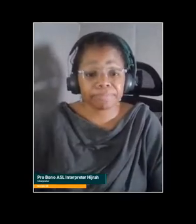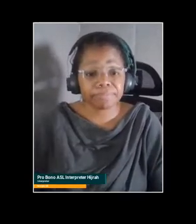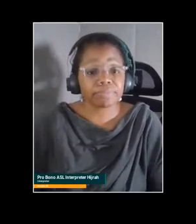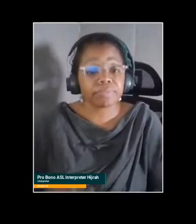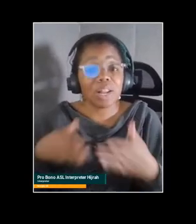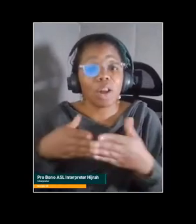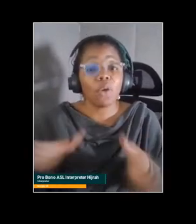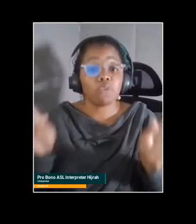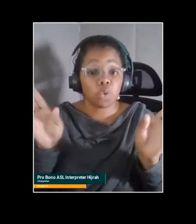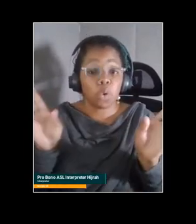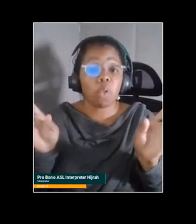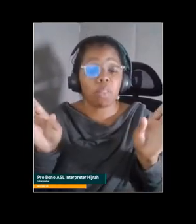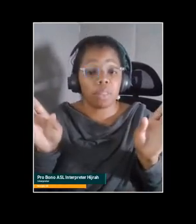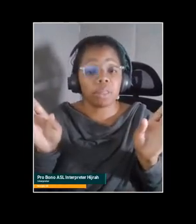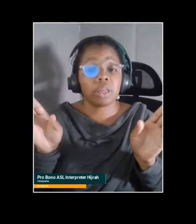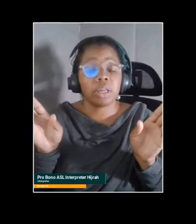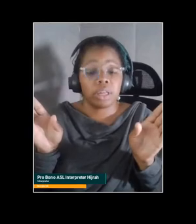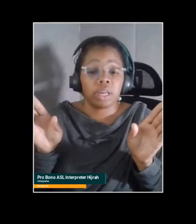overall,